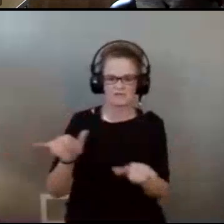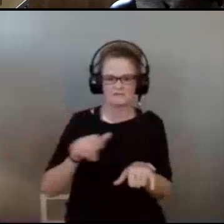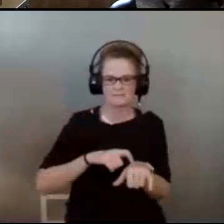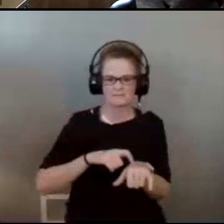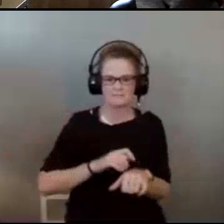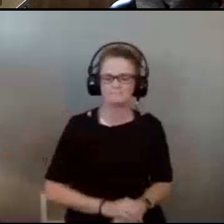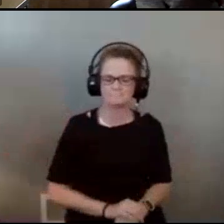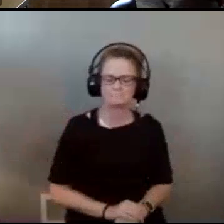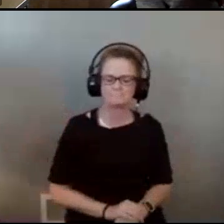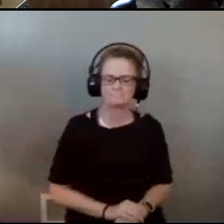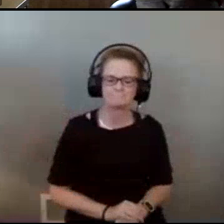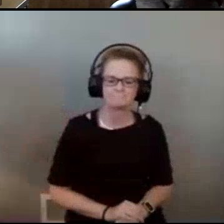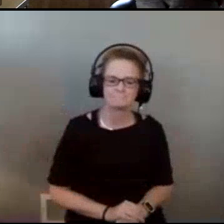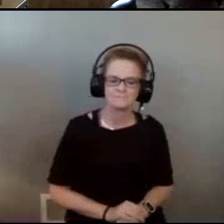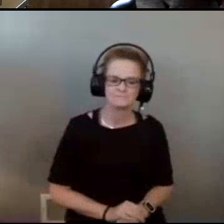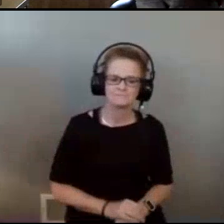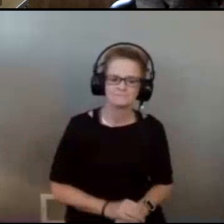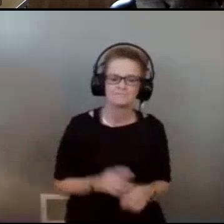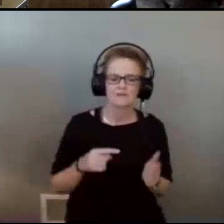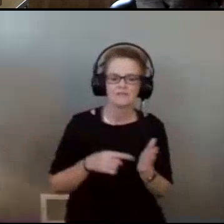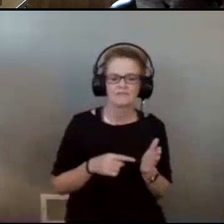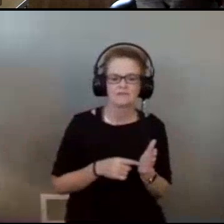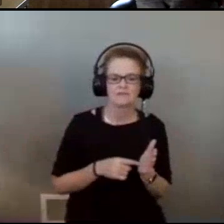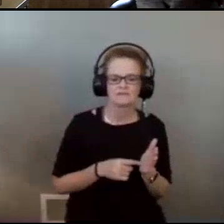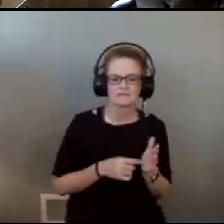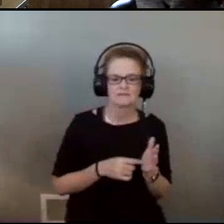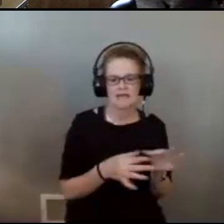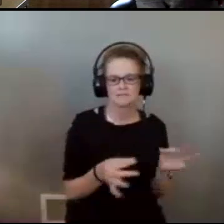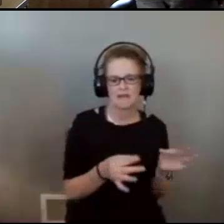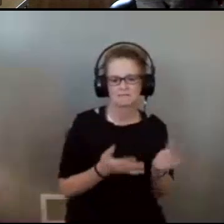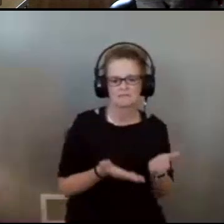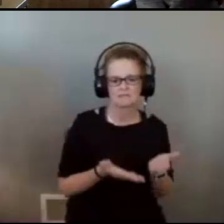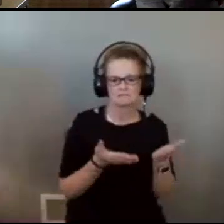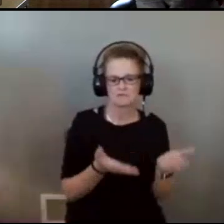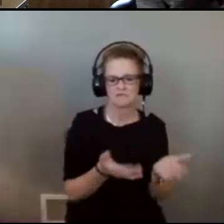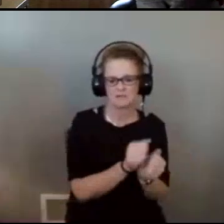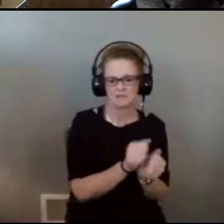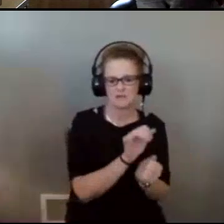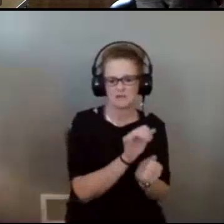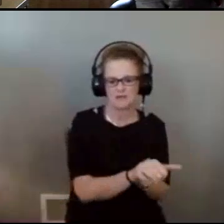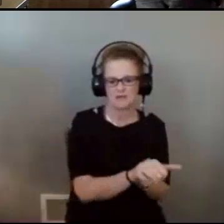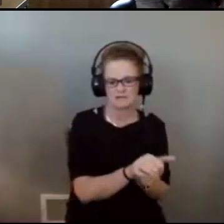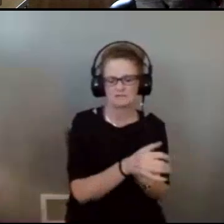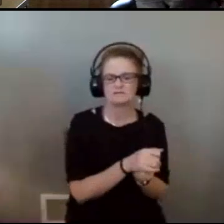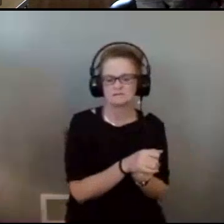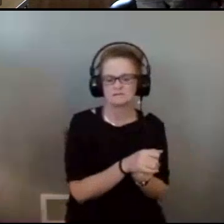And this has captioning provided with it. And